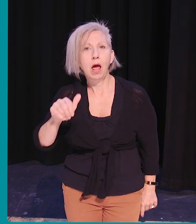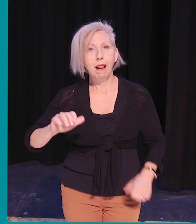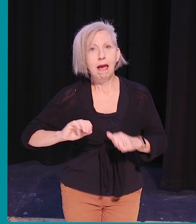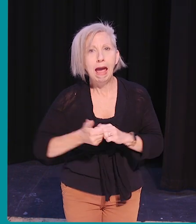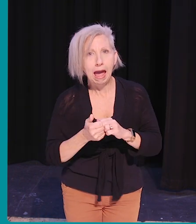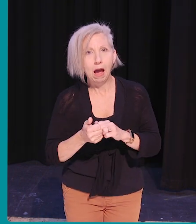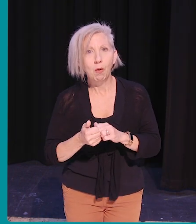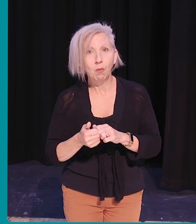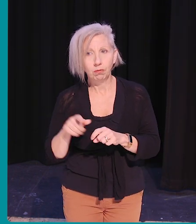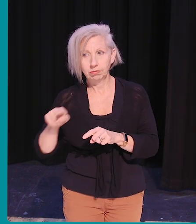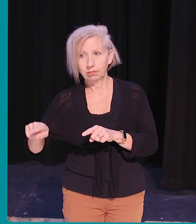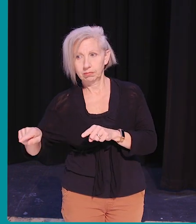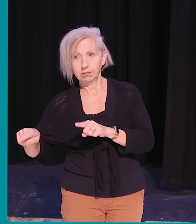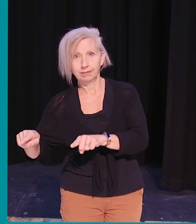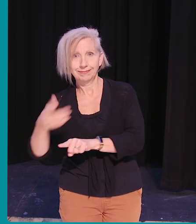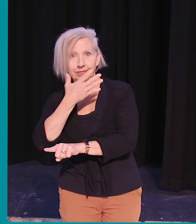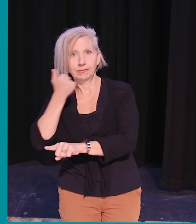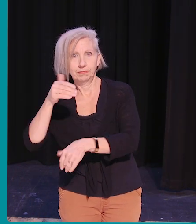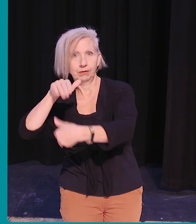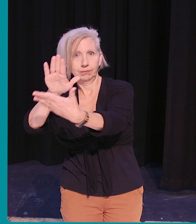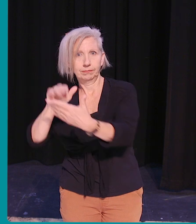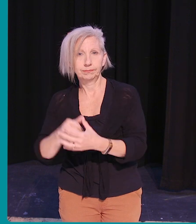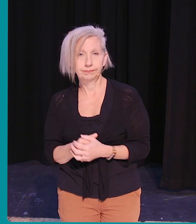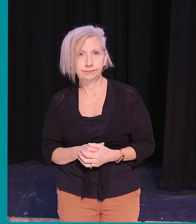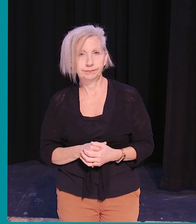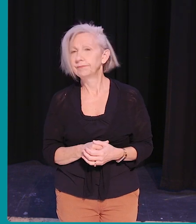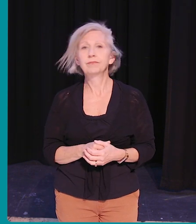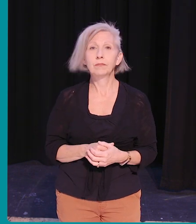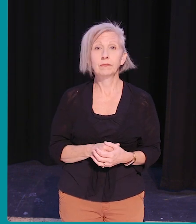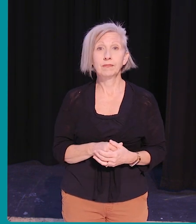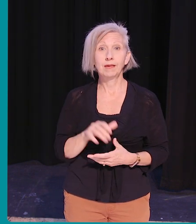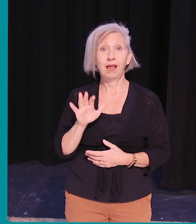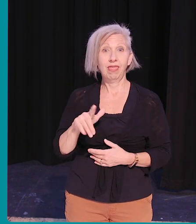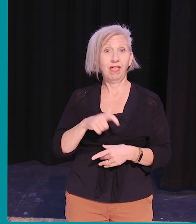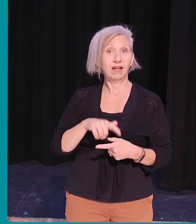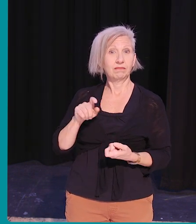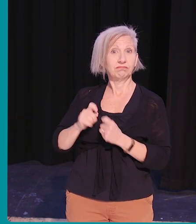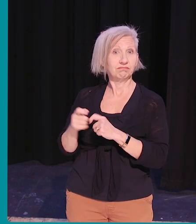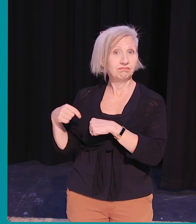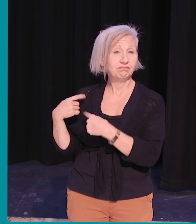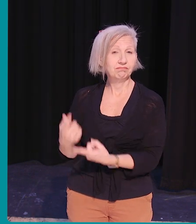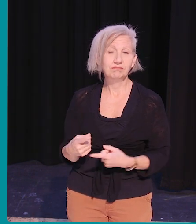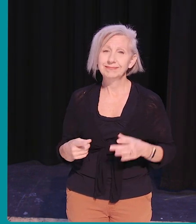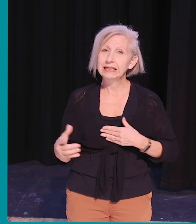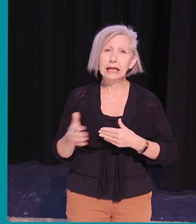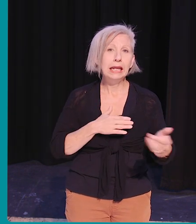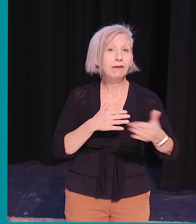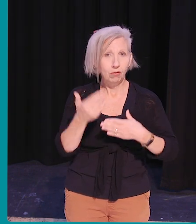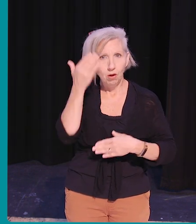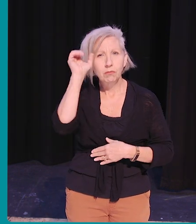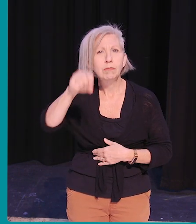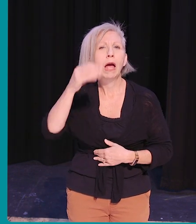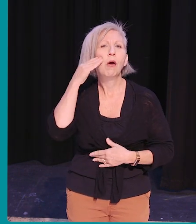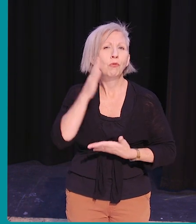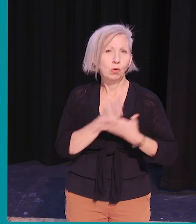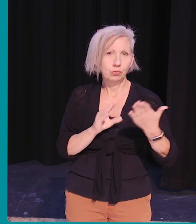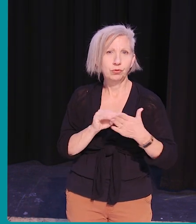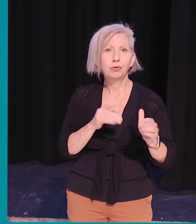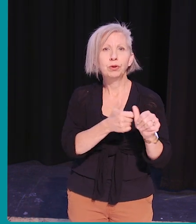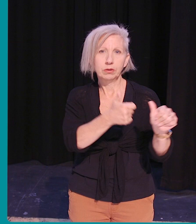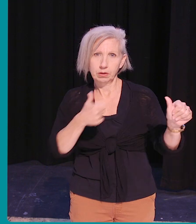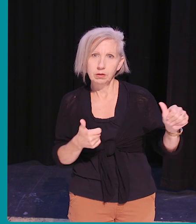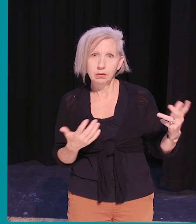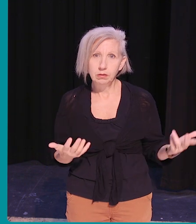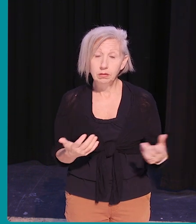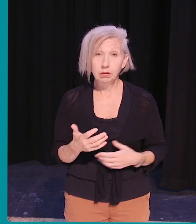So we're emerging out of the pandemic, and we got an opportunity, despite the learning loss rhetoric. And